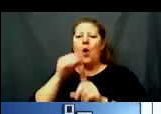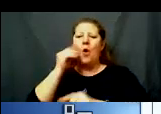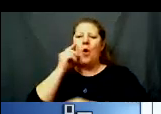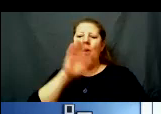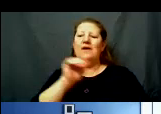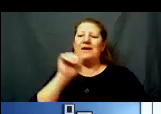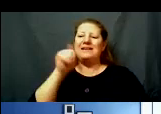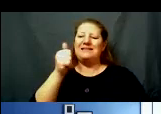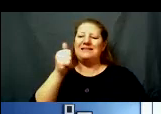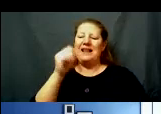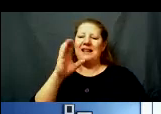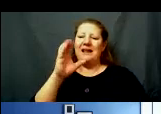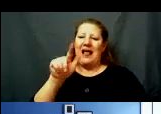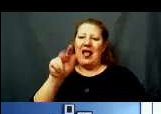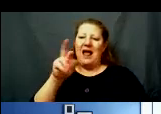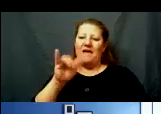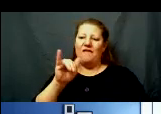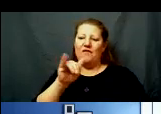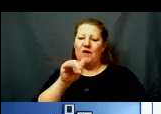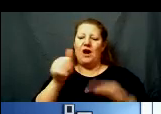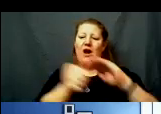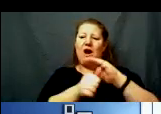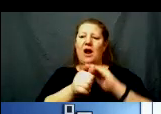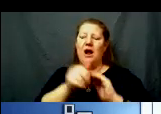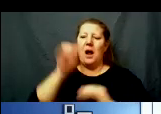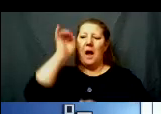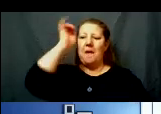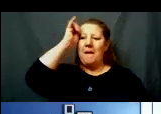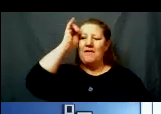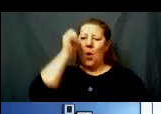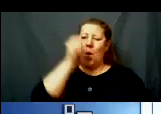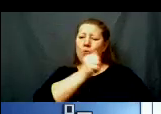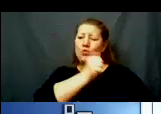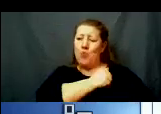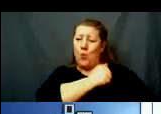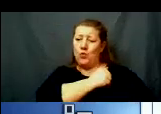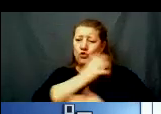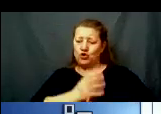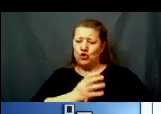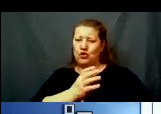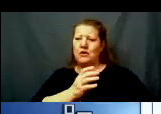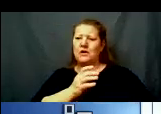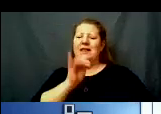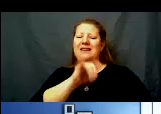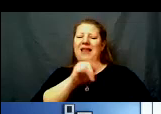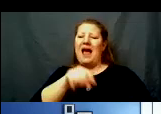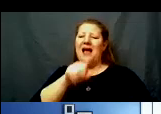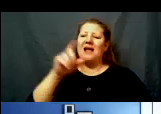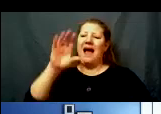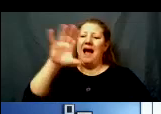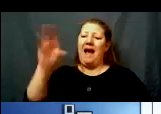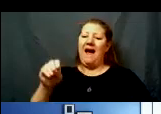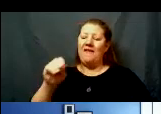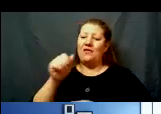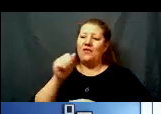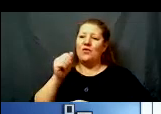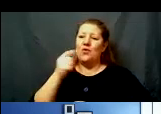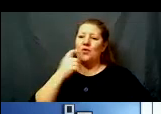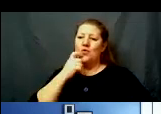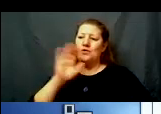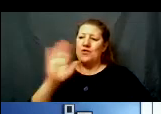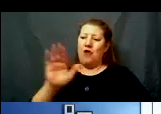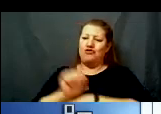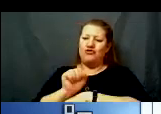was part of the larger group known as the Buffalo Soldiers, African Americans whose job it was to further